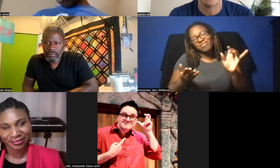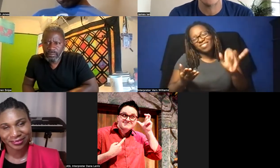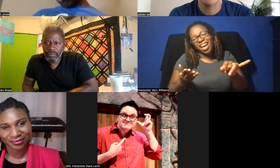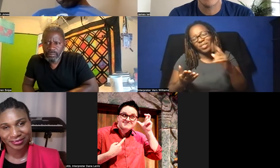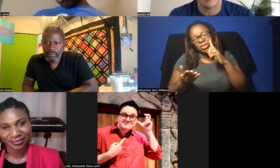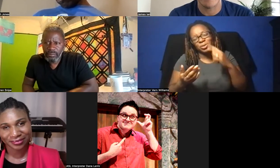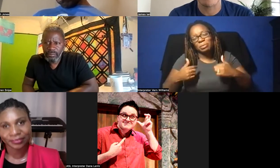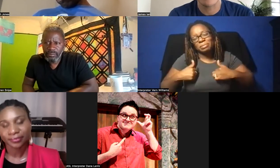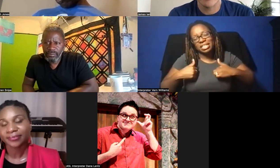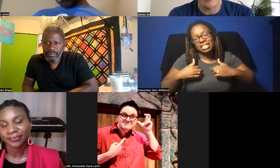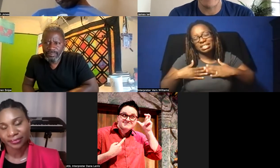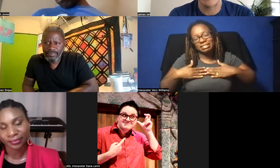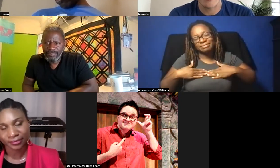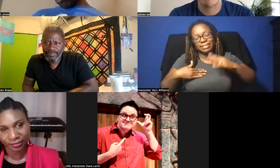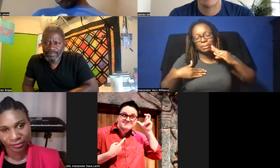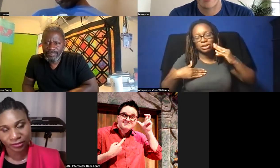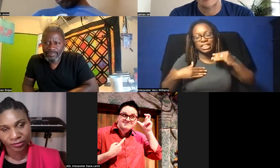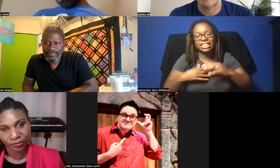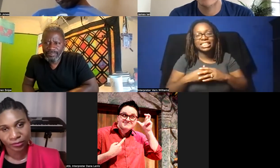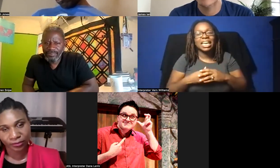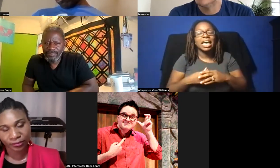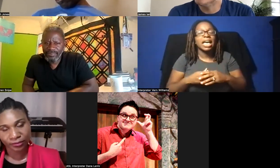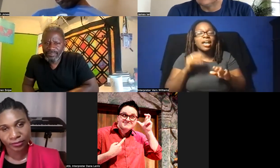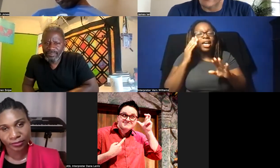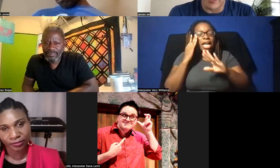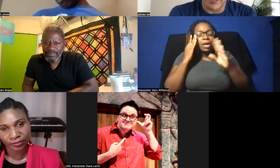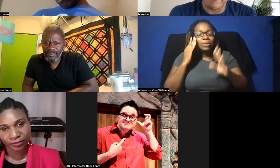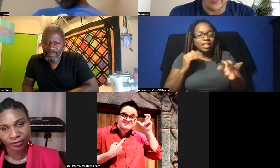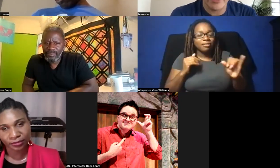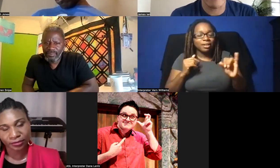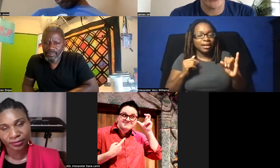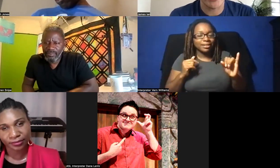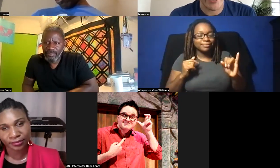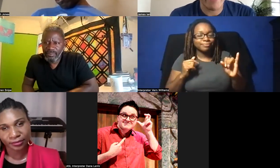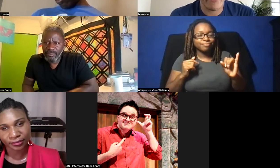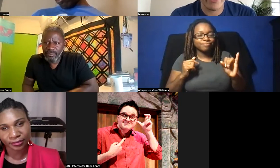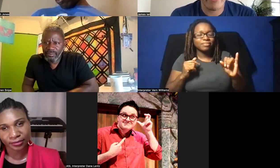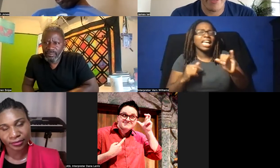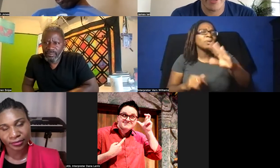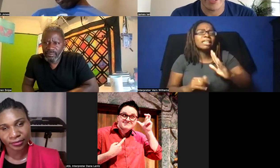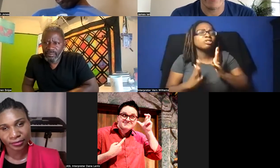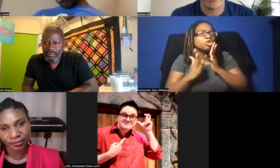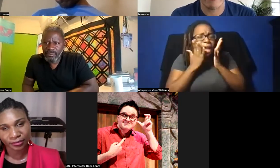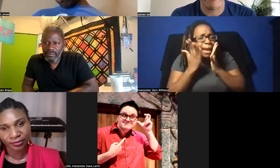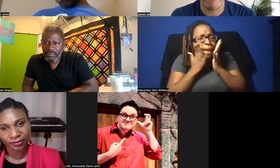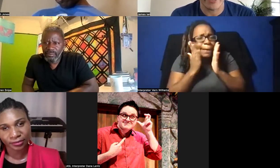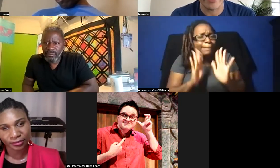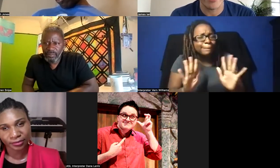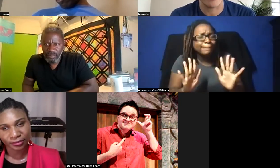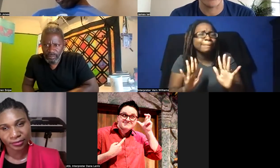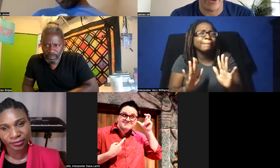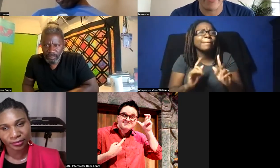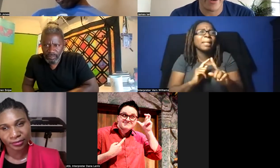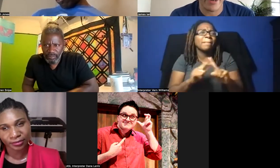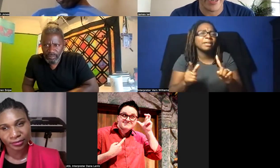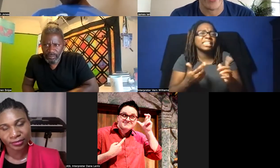for me. It was never like, it was never shame or anything. It was just easy